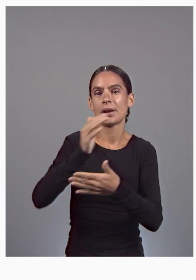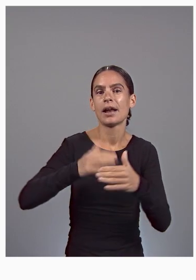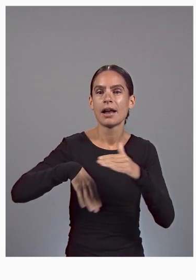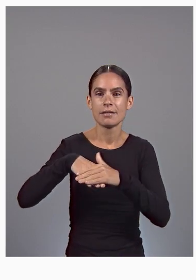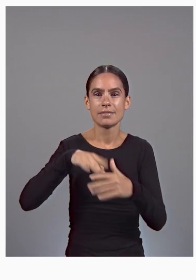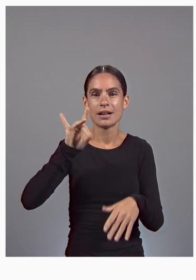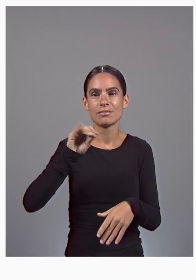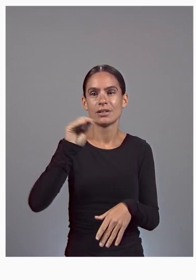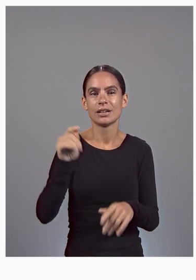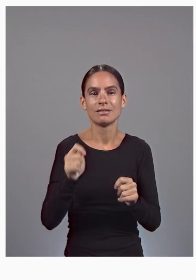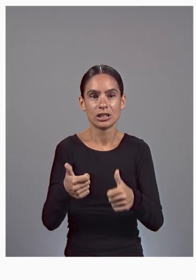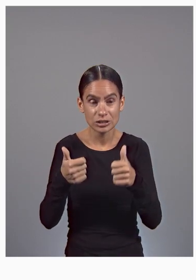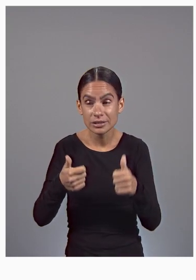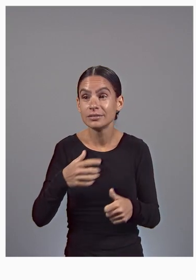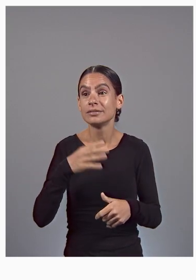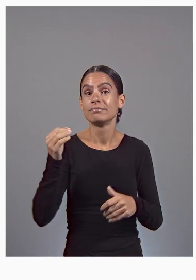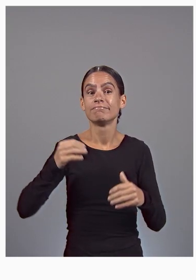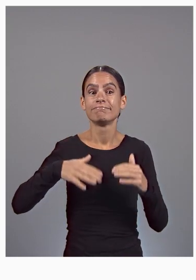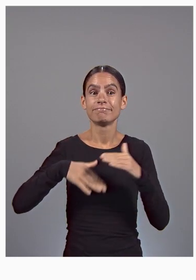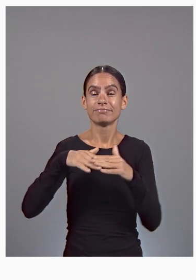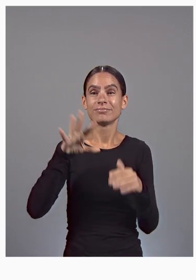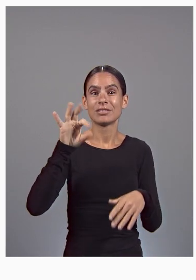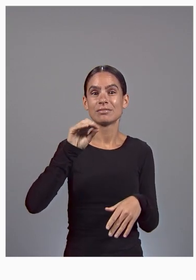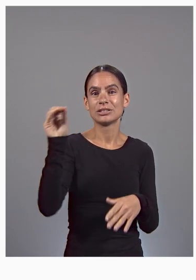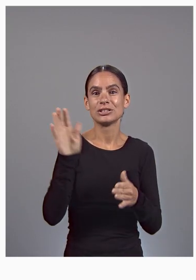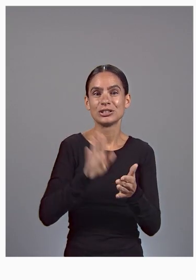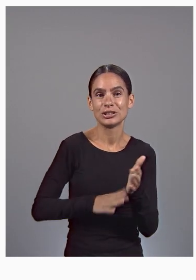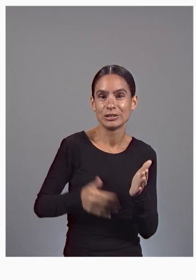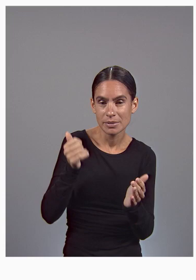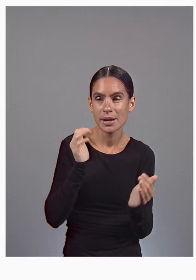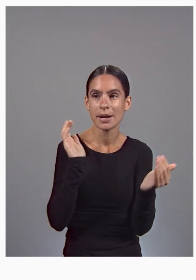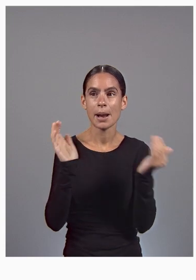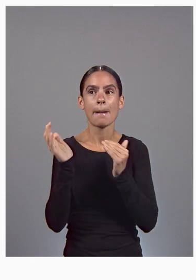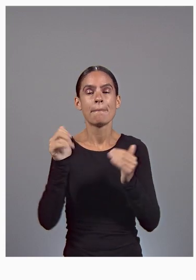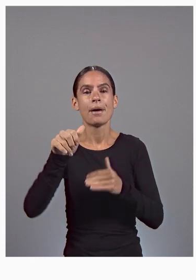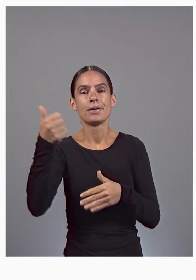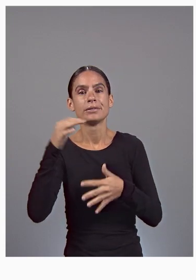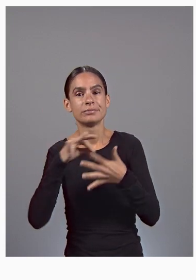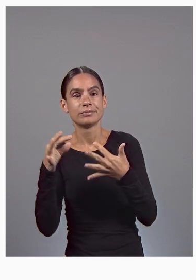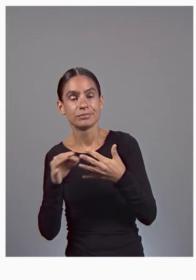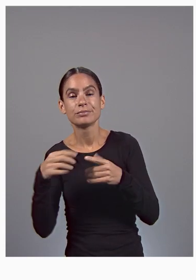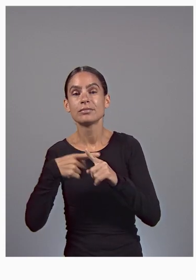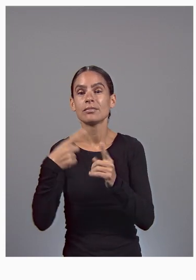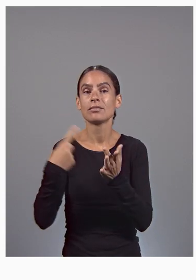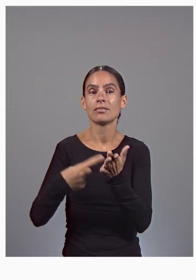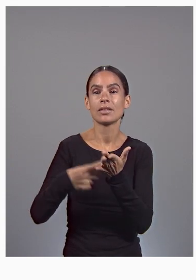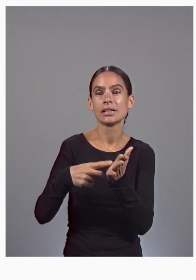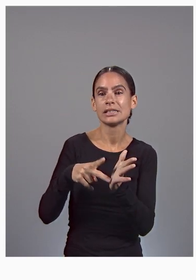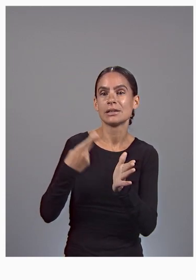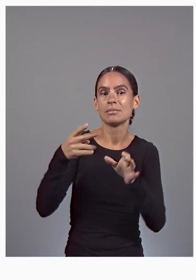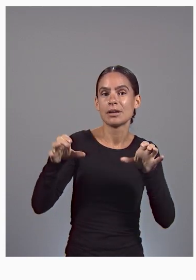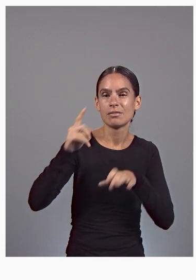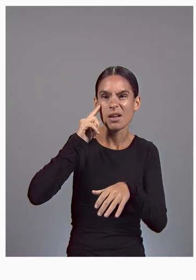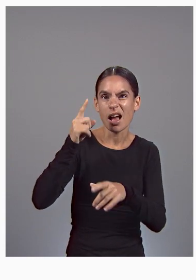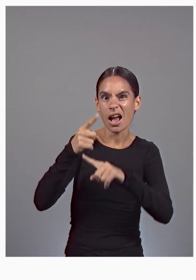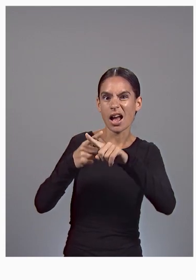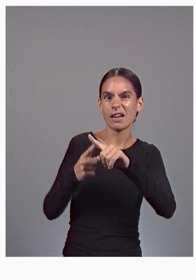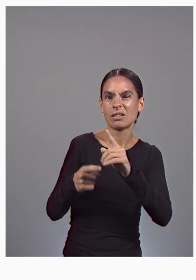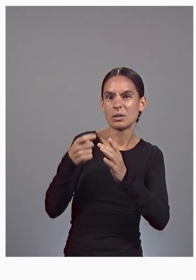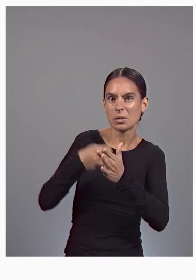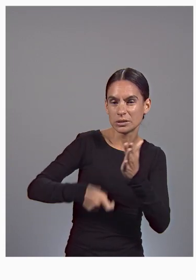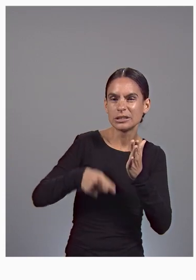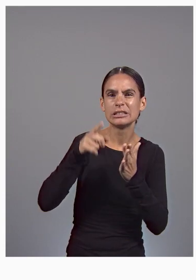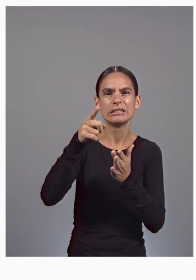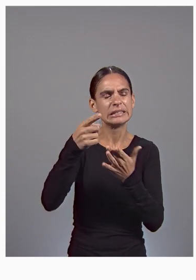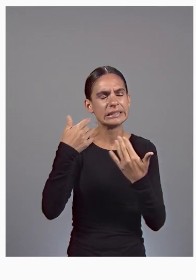compared to alternatives. When you talk about nearly doubling performance for half the cost, you unlock your imagination in terms of what just might be